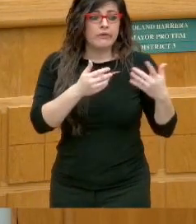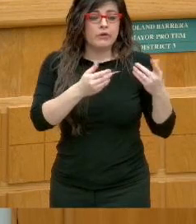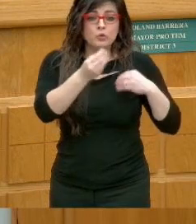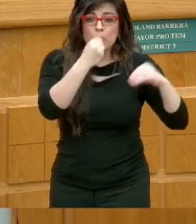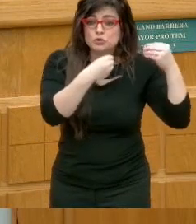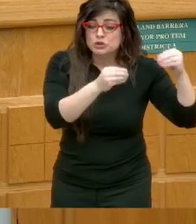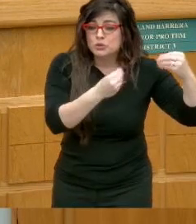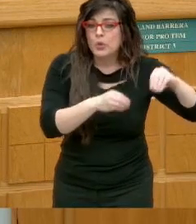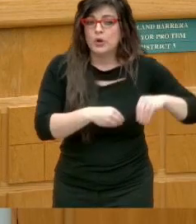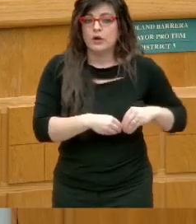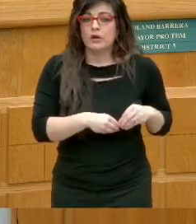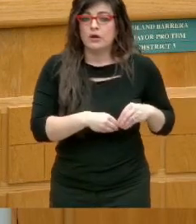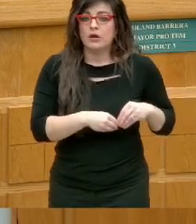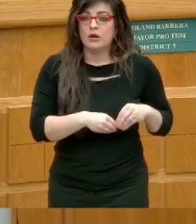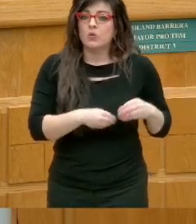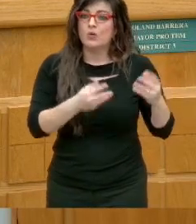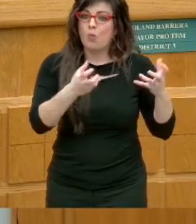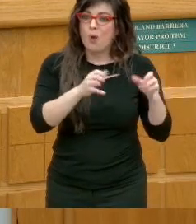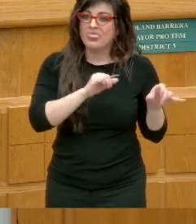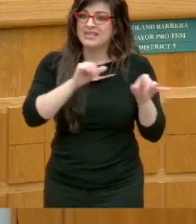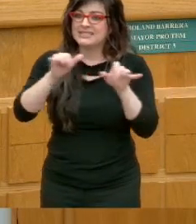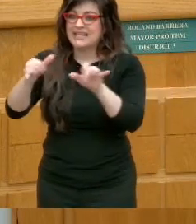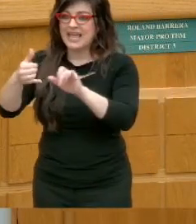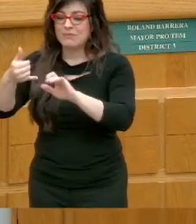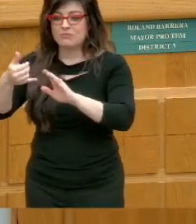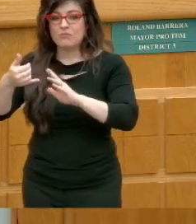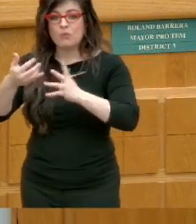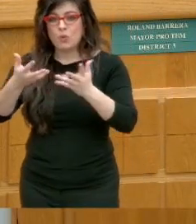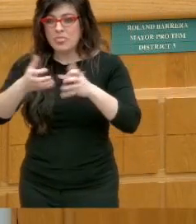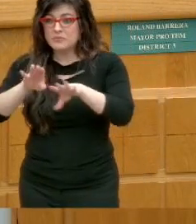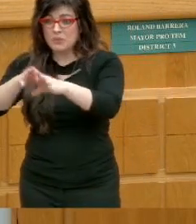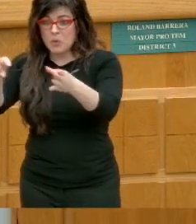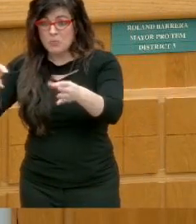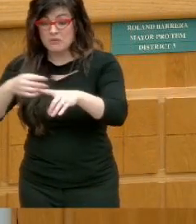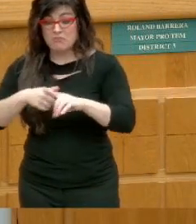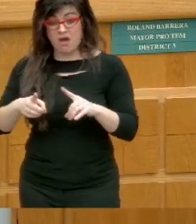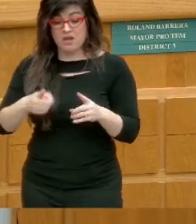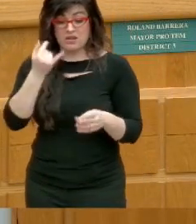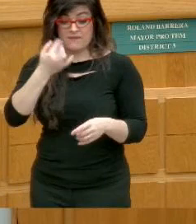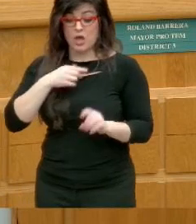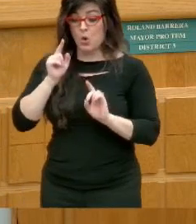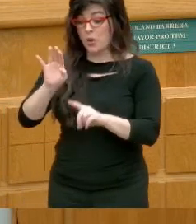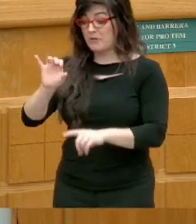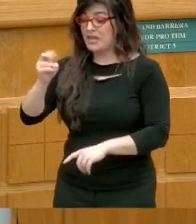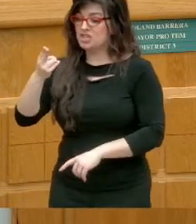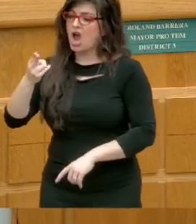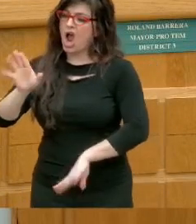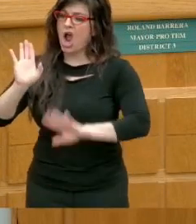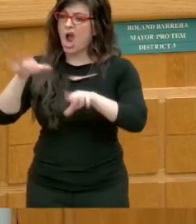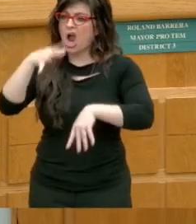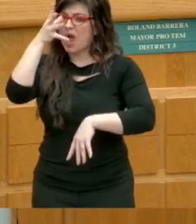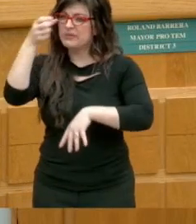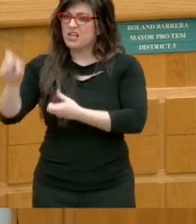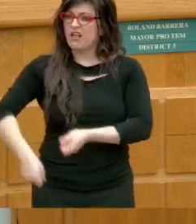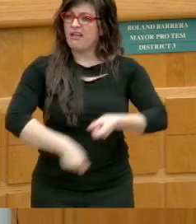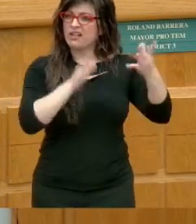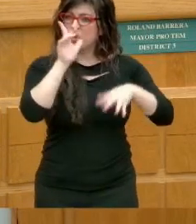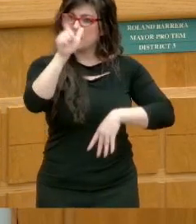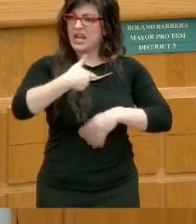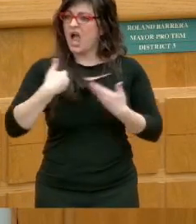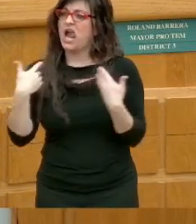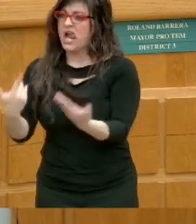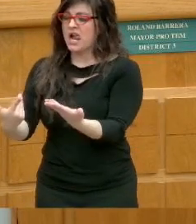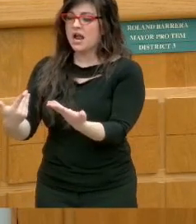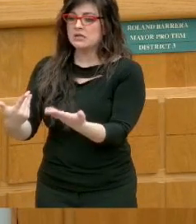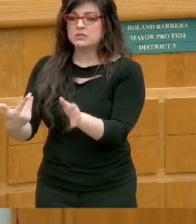it can't be that we abandon everything we know that makes sense when we go to the beach. And you know what? Like I said, there's just